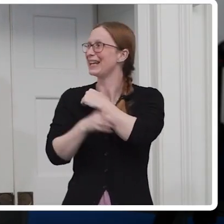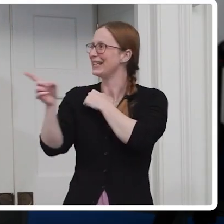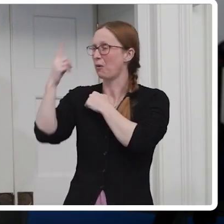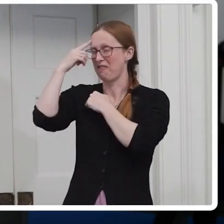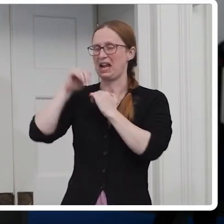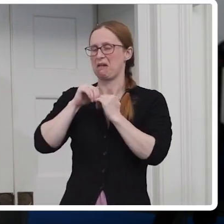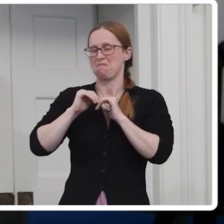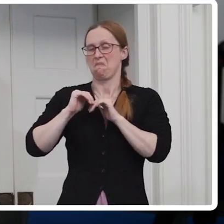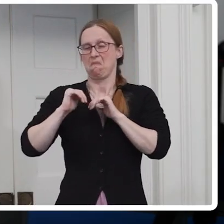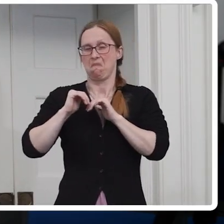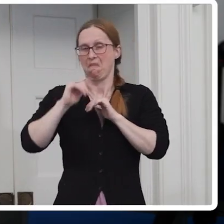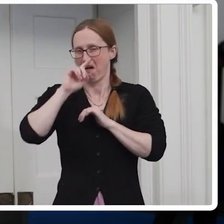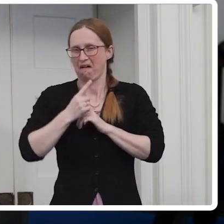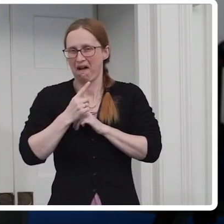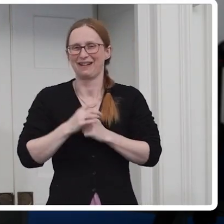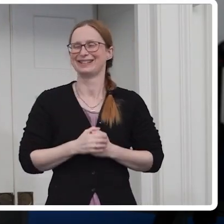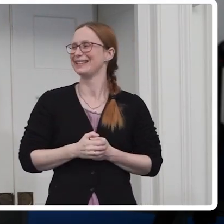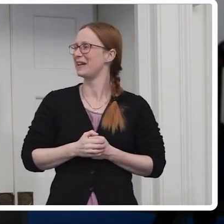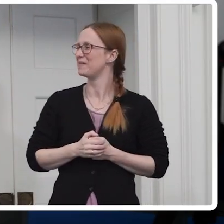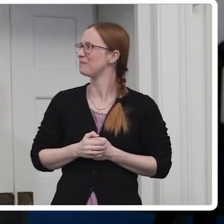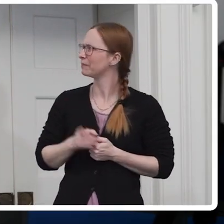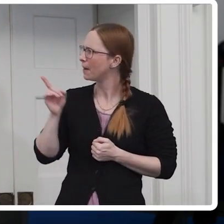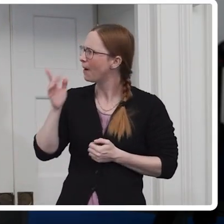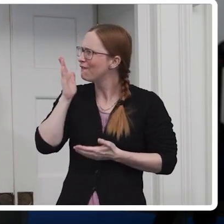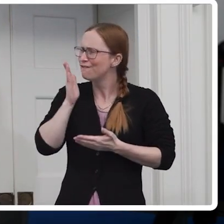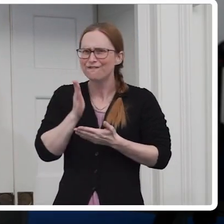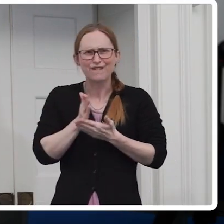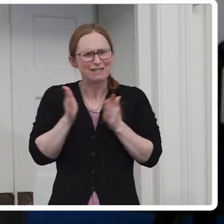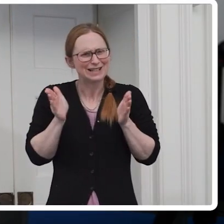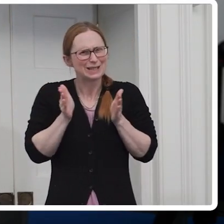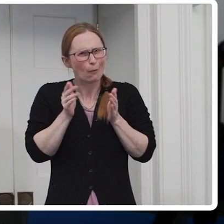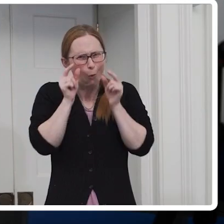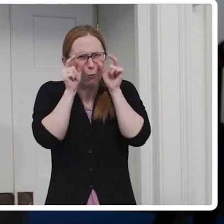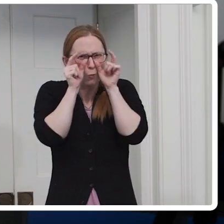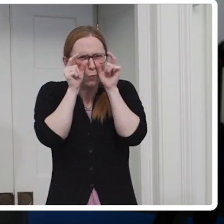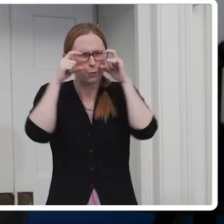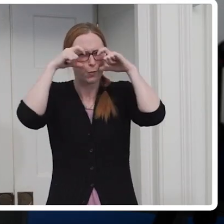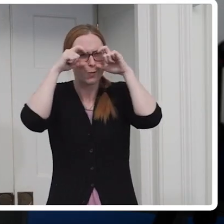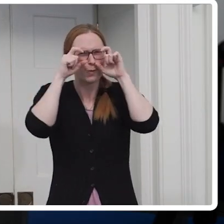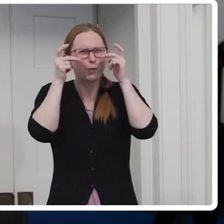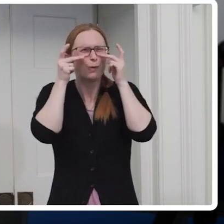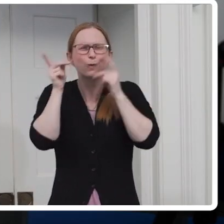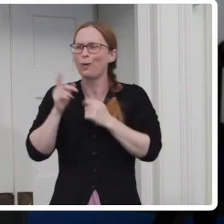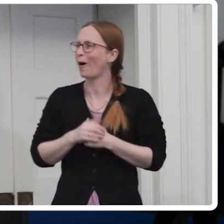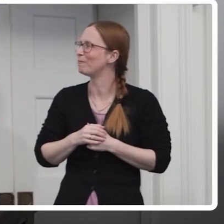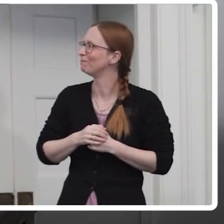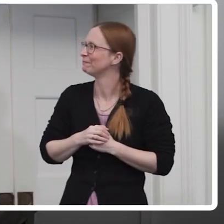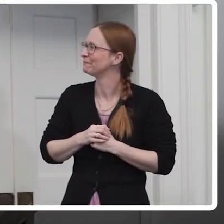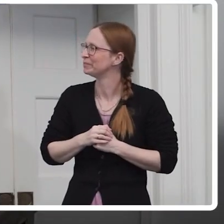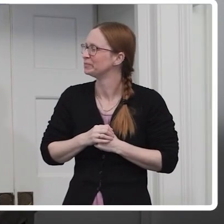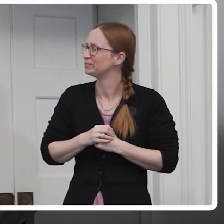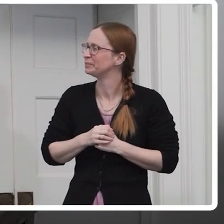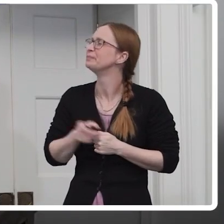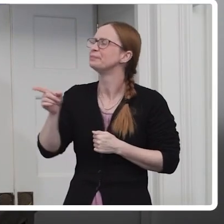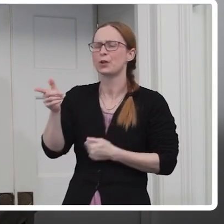biscuits. So I think she was kind of inseparable from the tea. That's really interesting. And she has very small, round glasses as well. That's